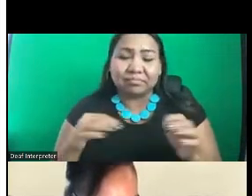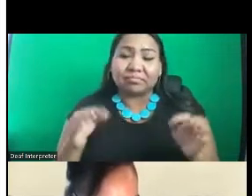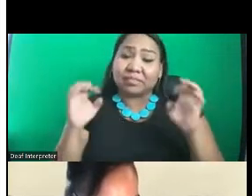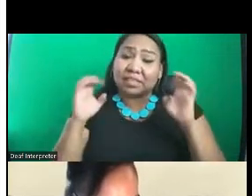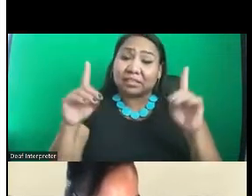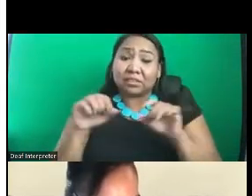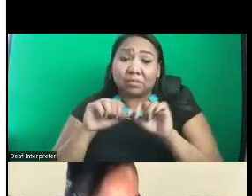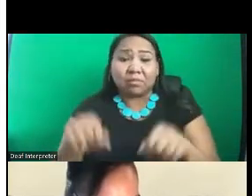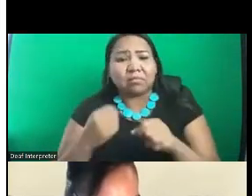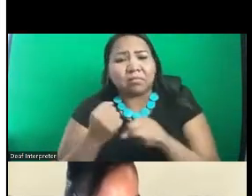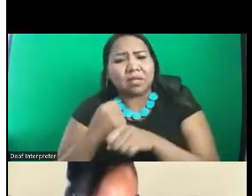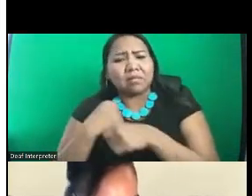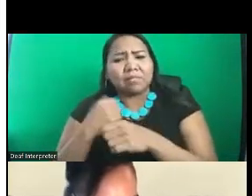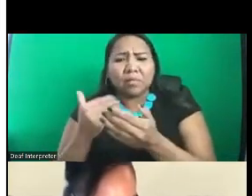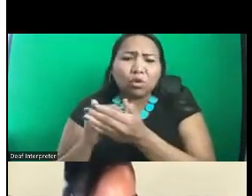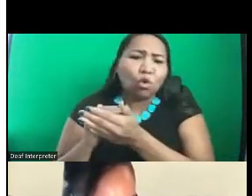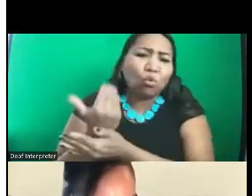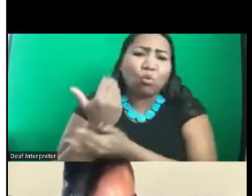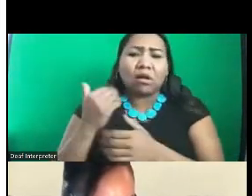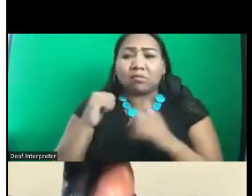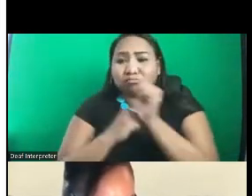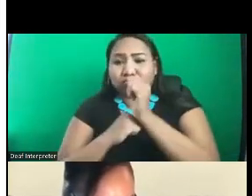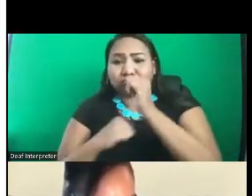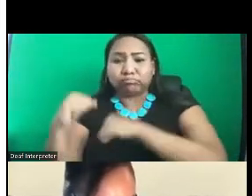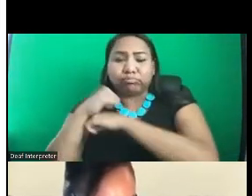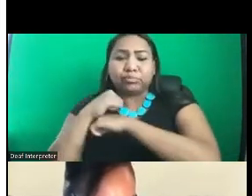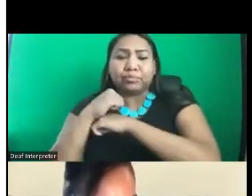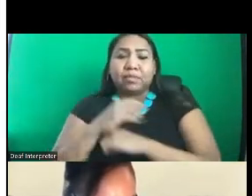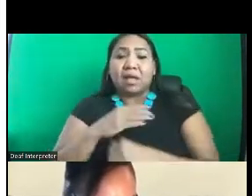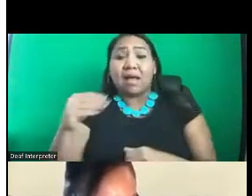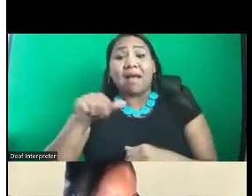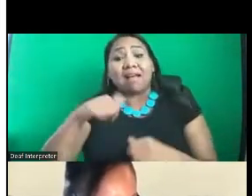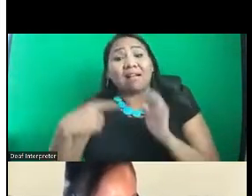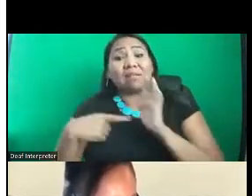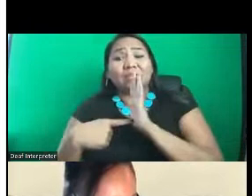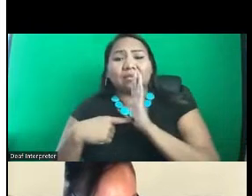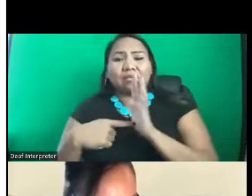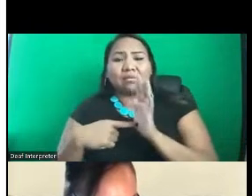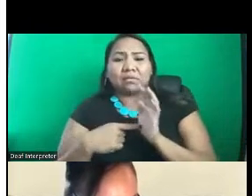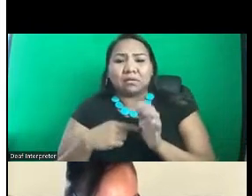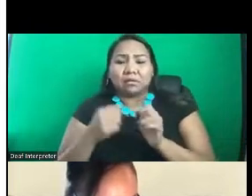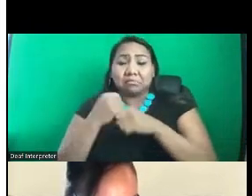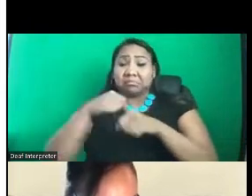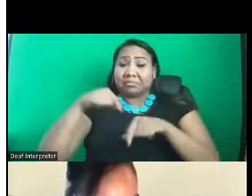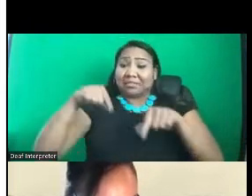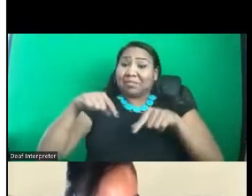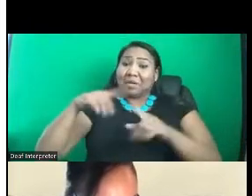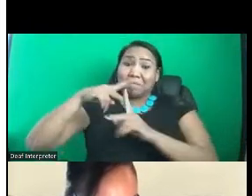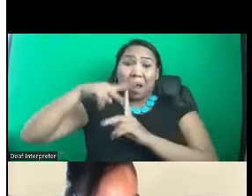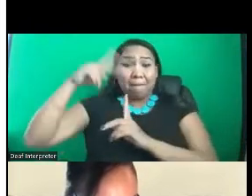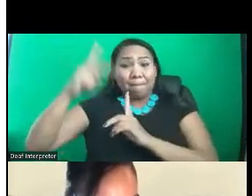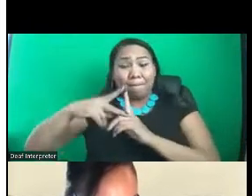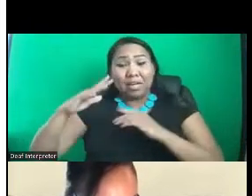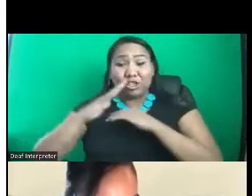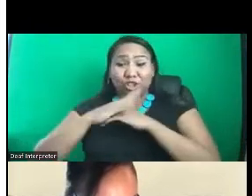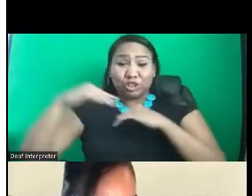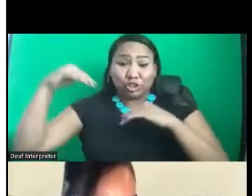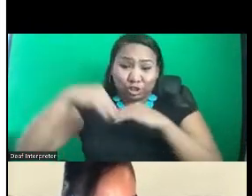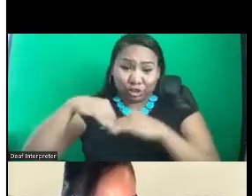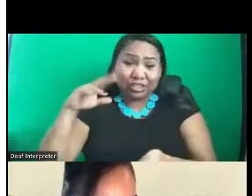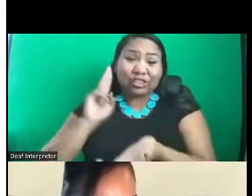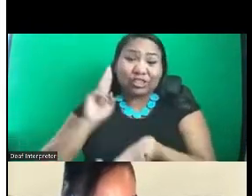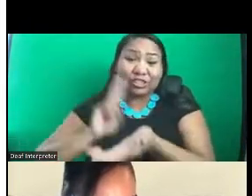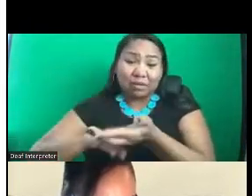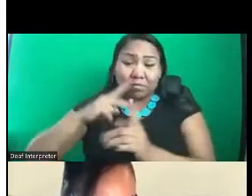do so. An example is creating this program, Native American Nursing Education Center. It's our